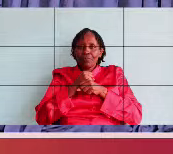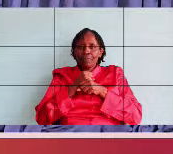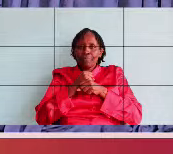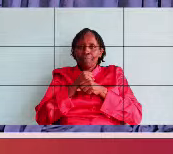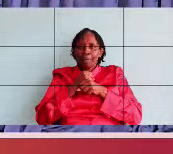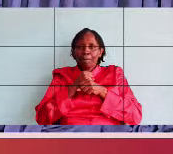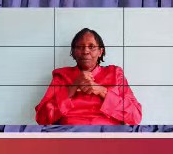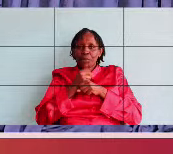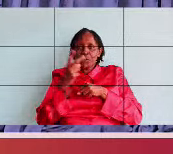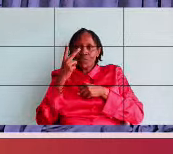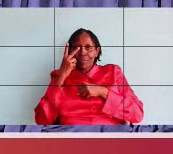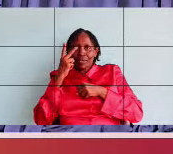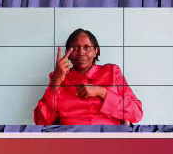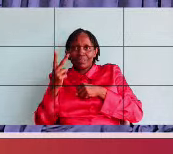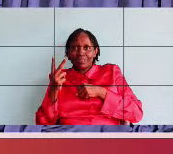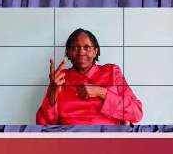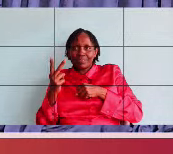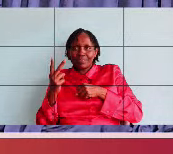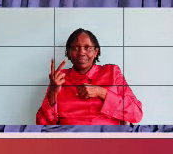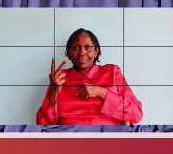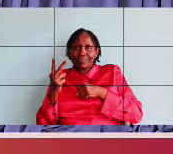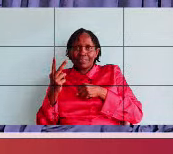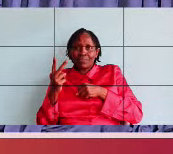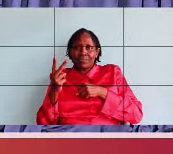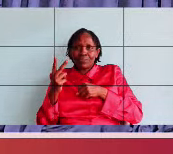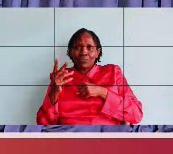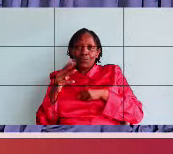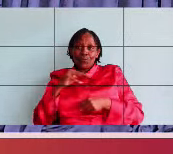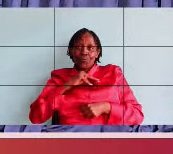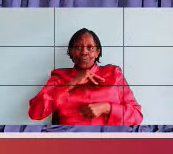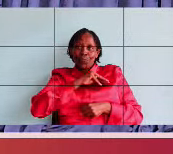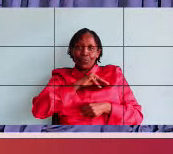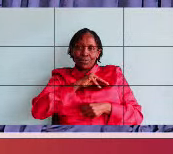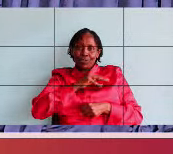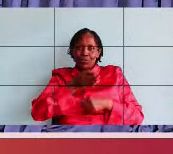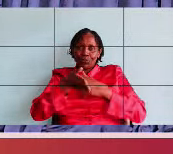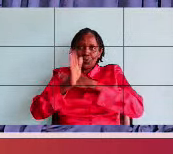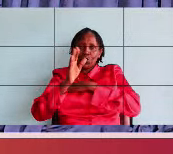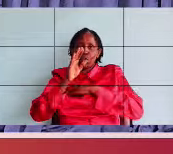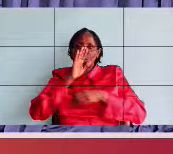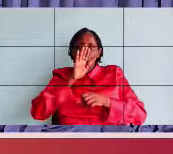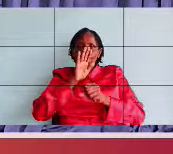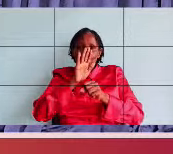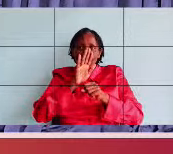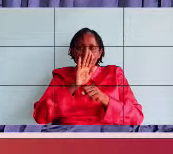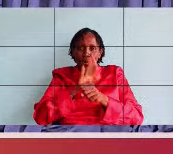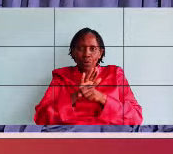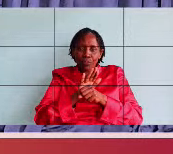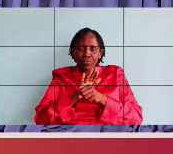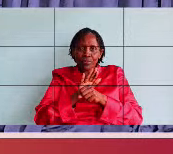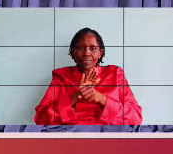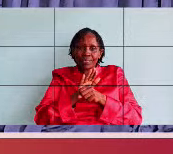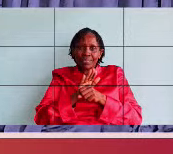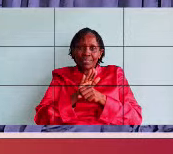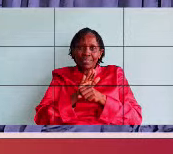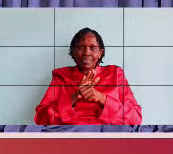you see, engaging in missions and being able to go for the promise that God has for us requires strength and courage. We must be